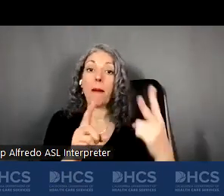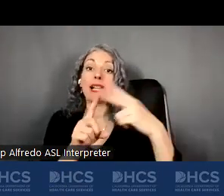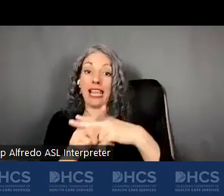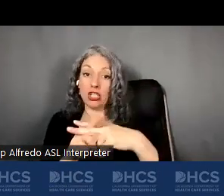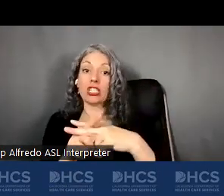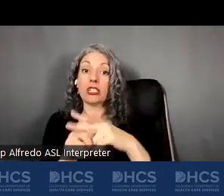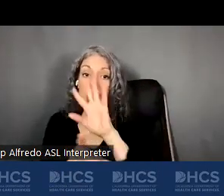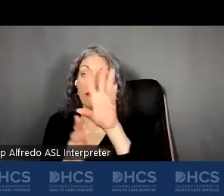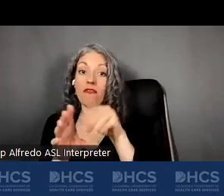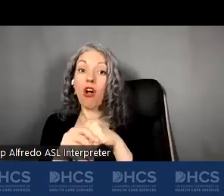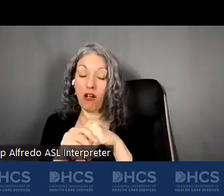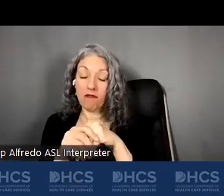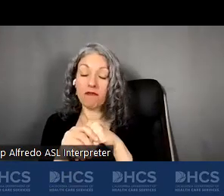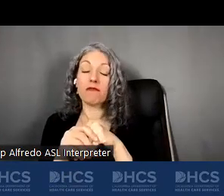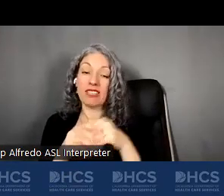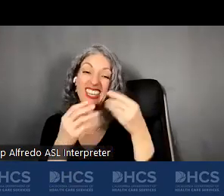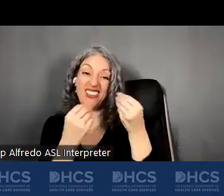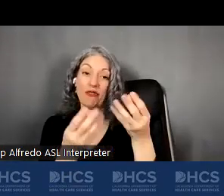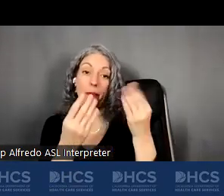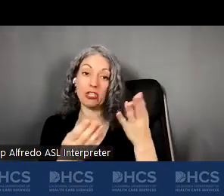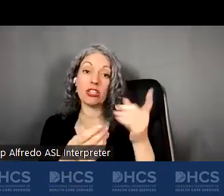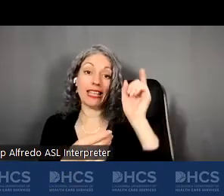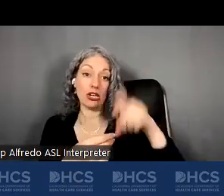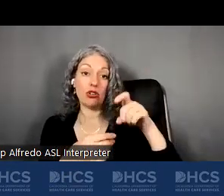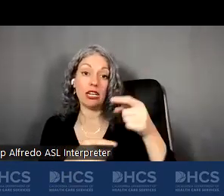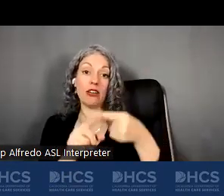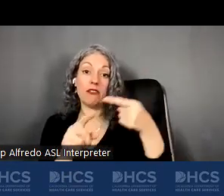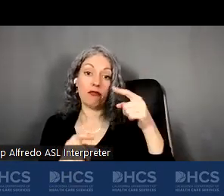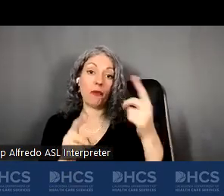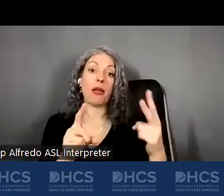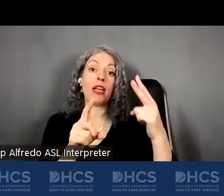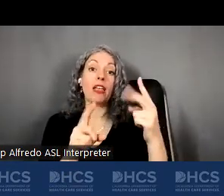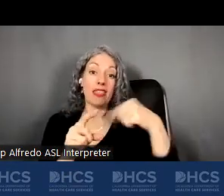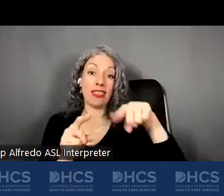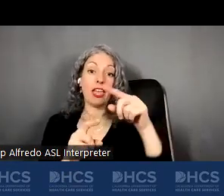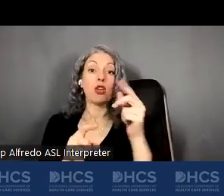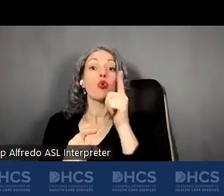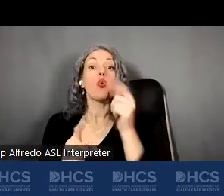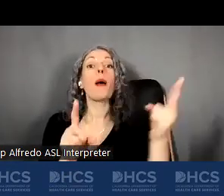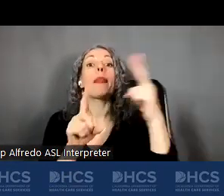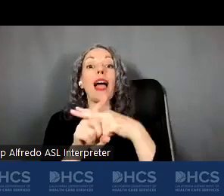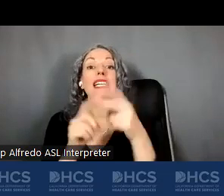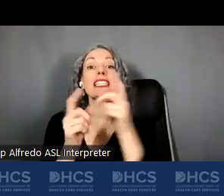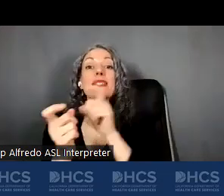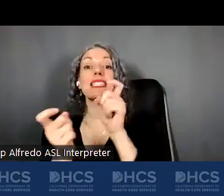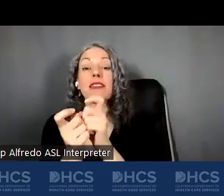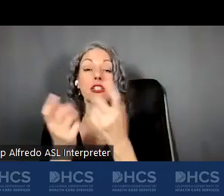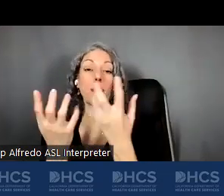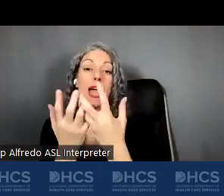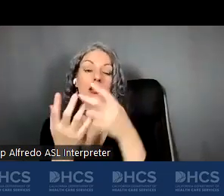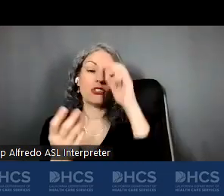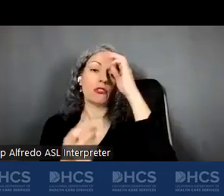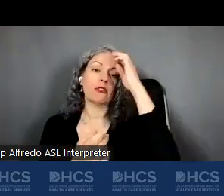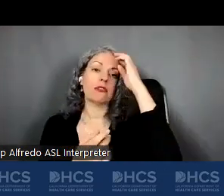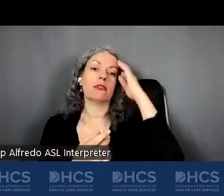is some application information that's needed from applicants, really specific to what are